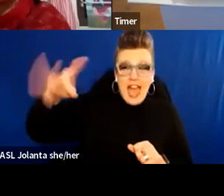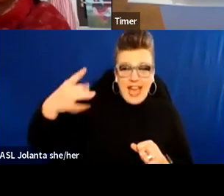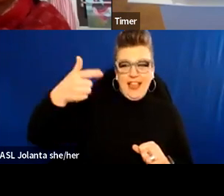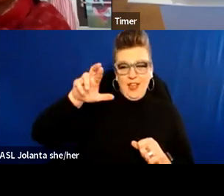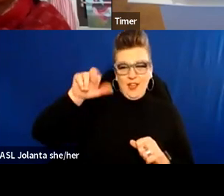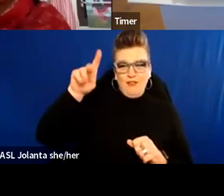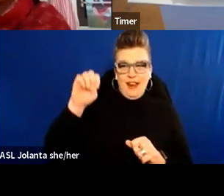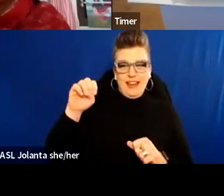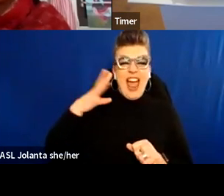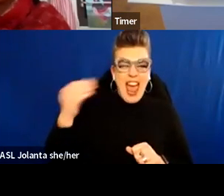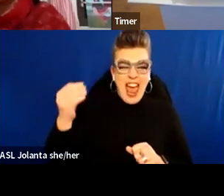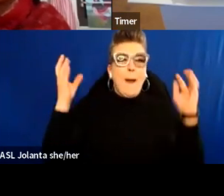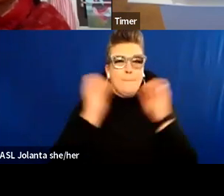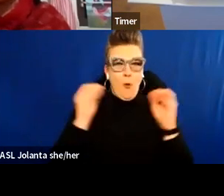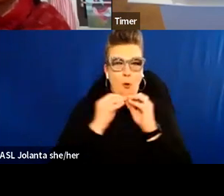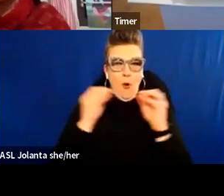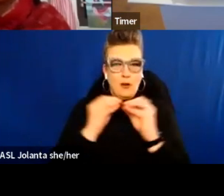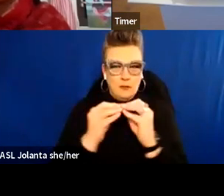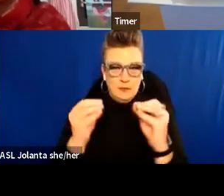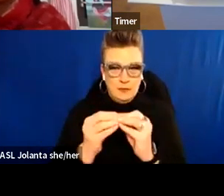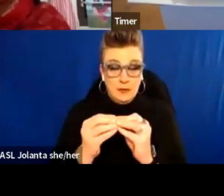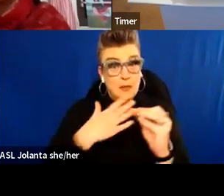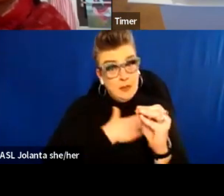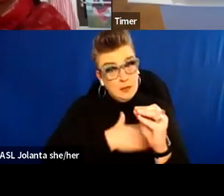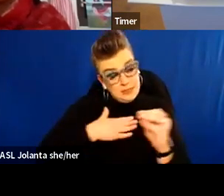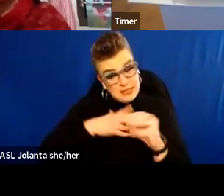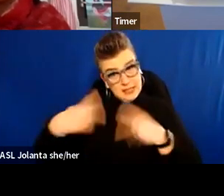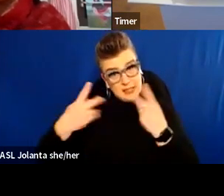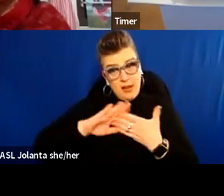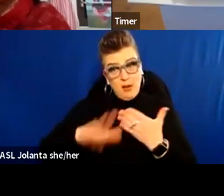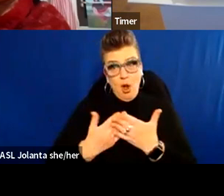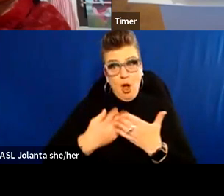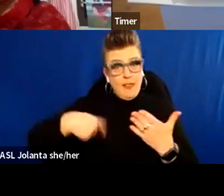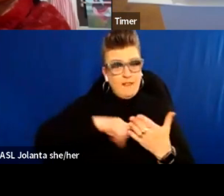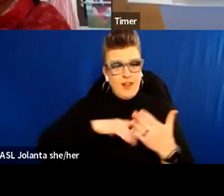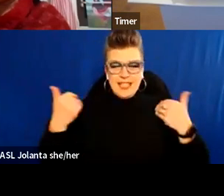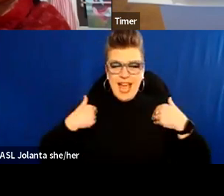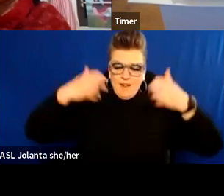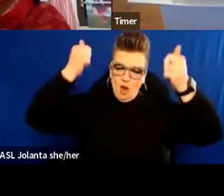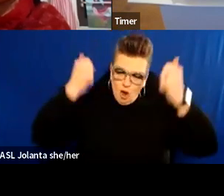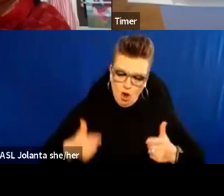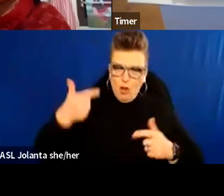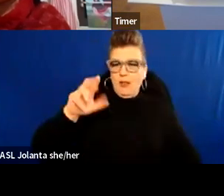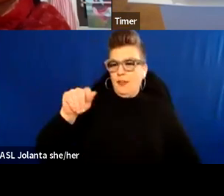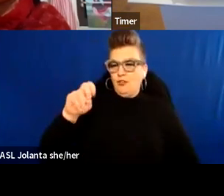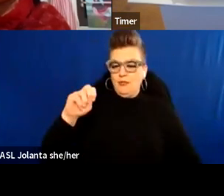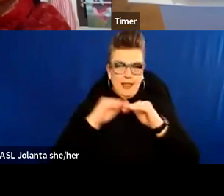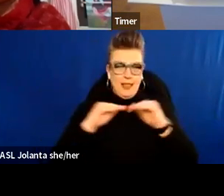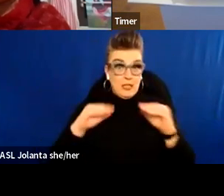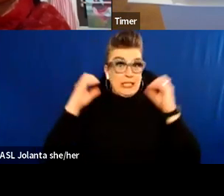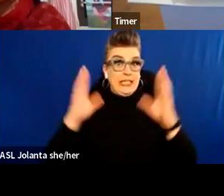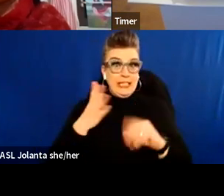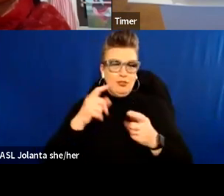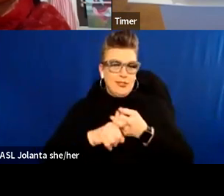on and on please let all of us have all the grade levels also the teachers and friends are